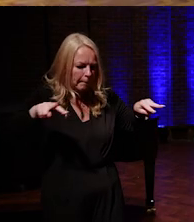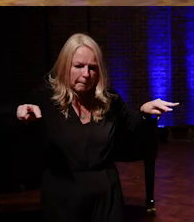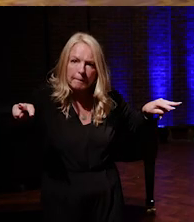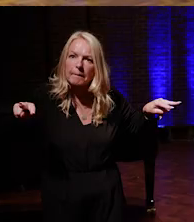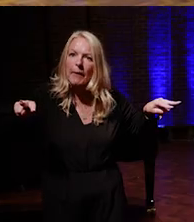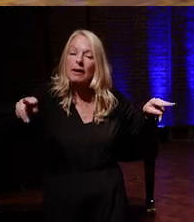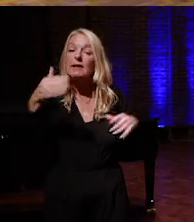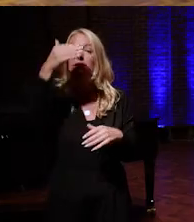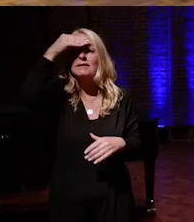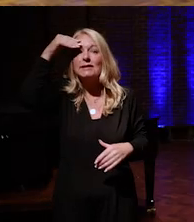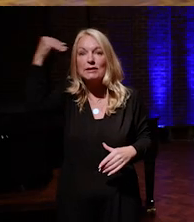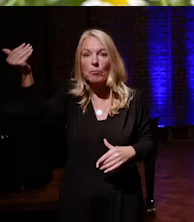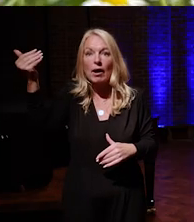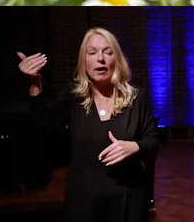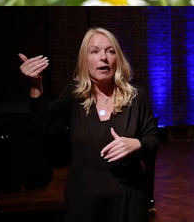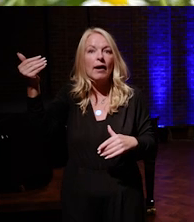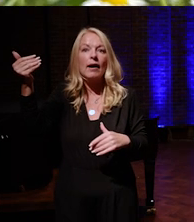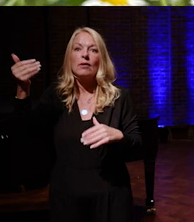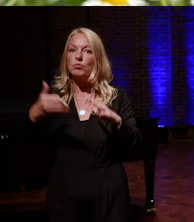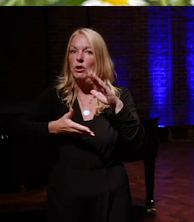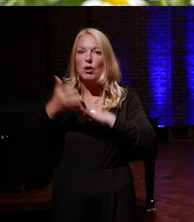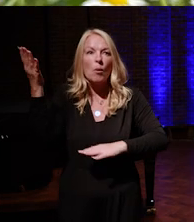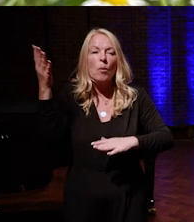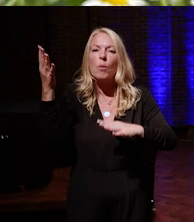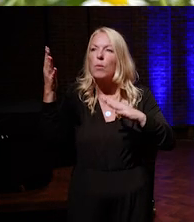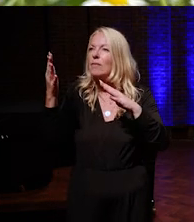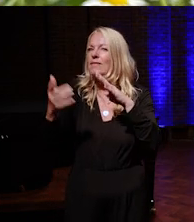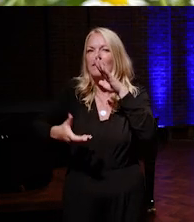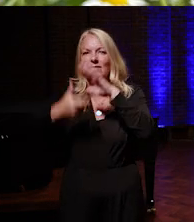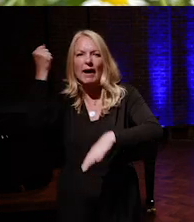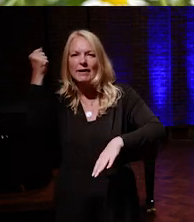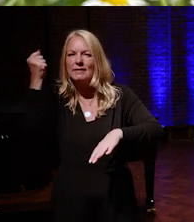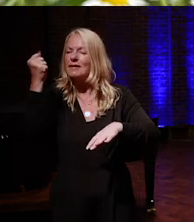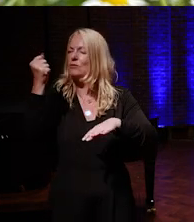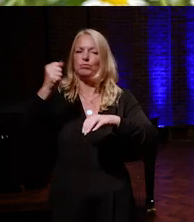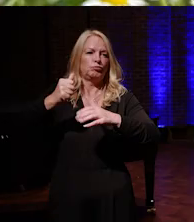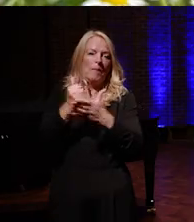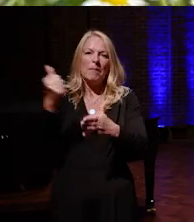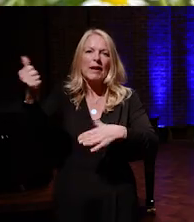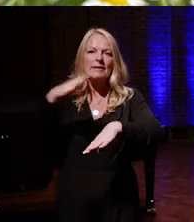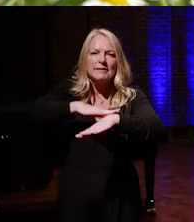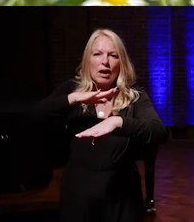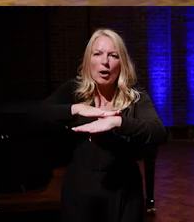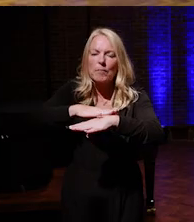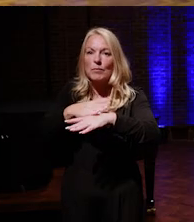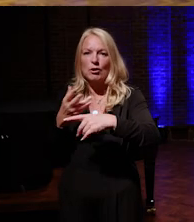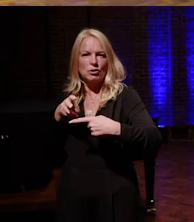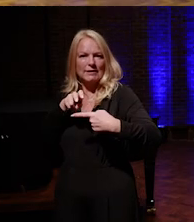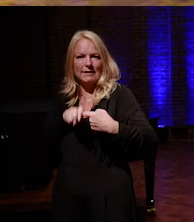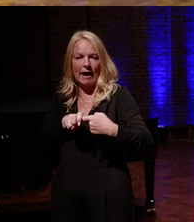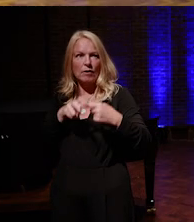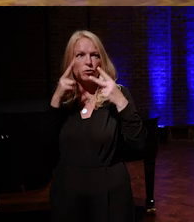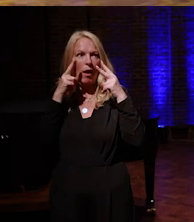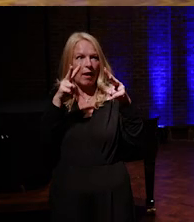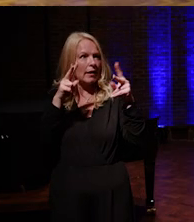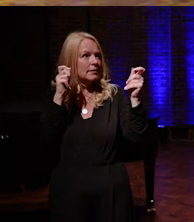In the summer, go find a wildflower meadow. This is a fantastic time to sit down and let your eyes